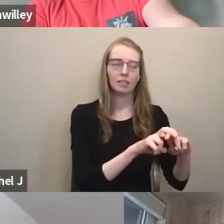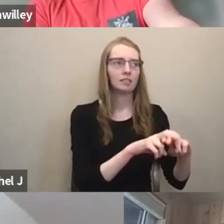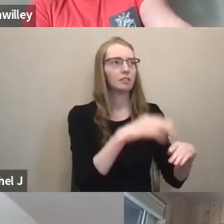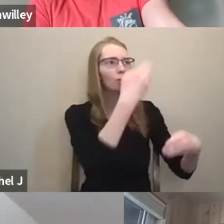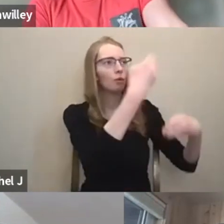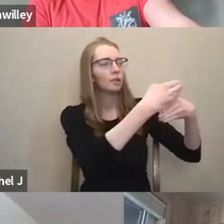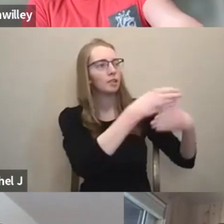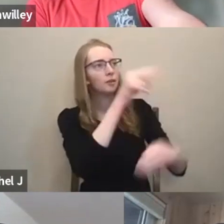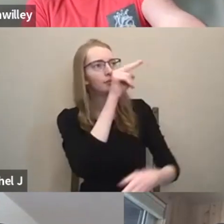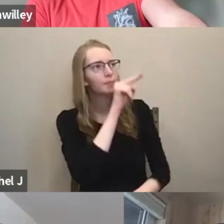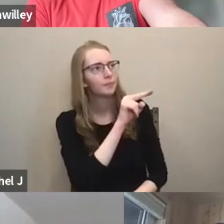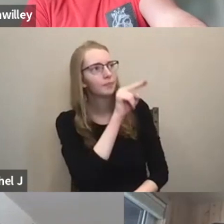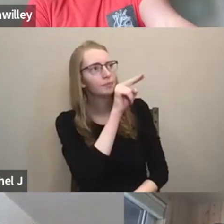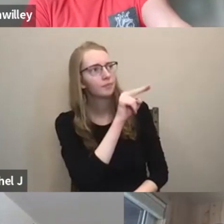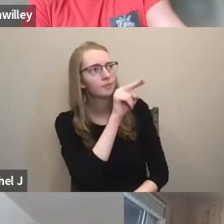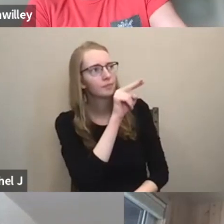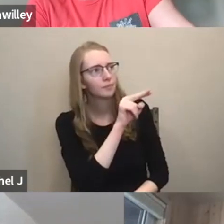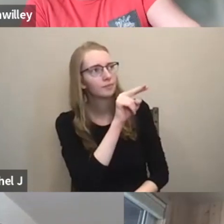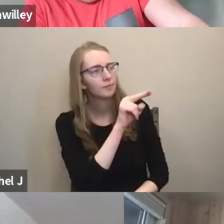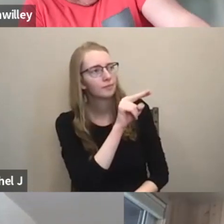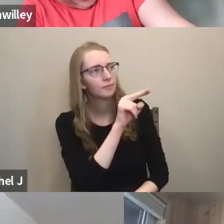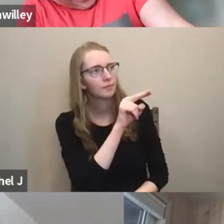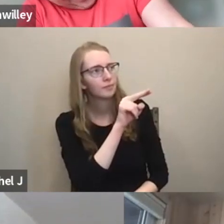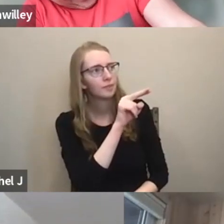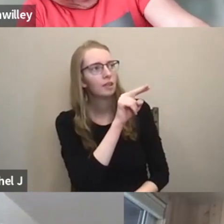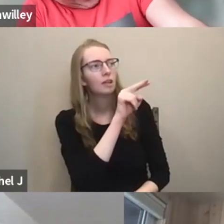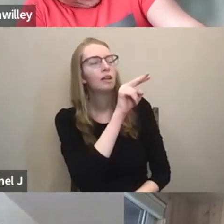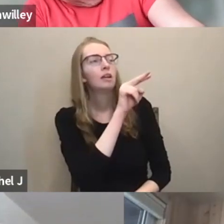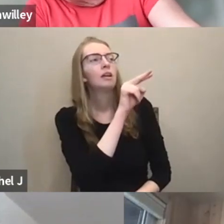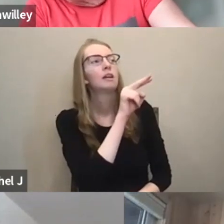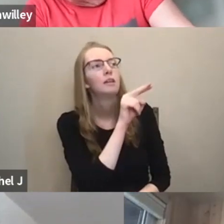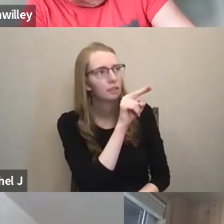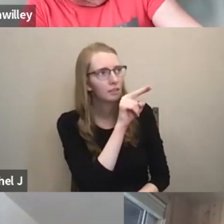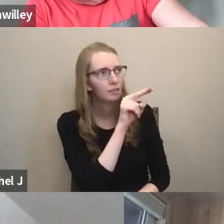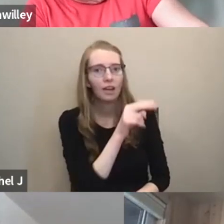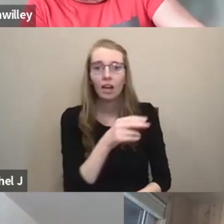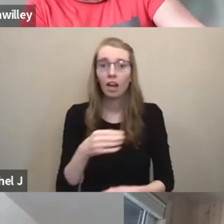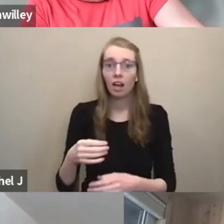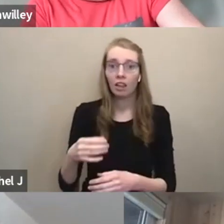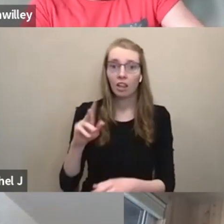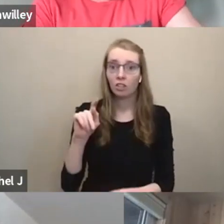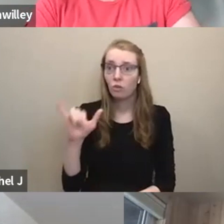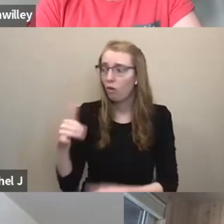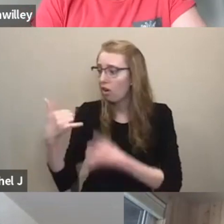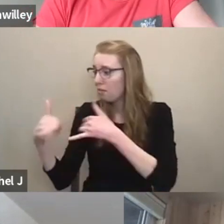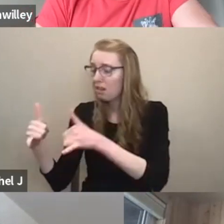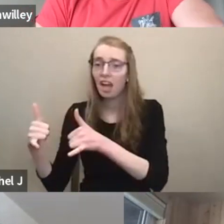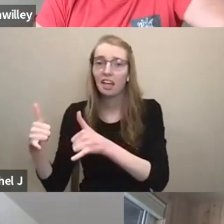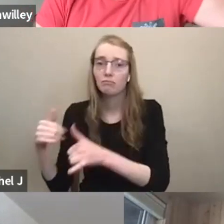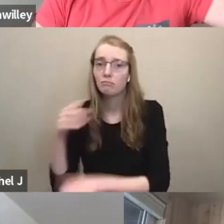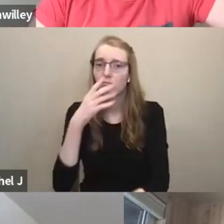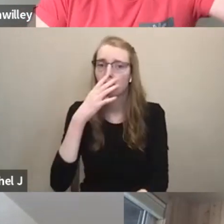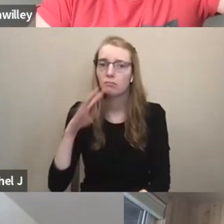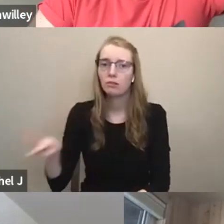and sighs. Like doesn't play with her toys or anything like that. She just like